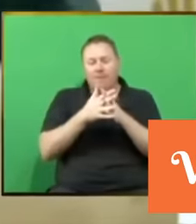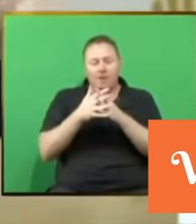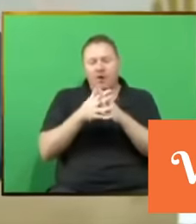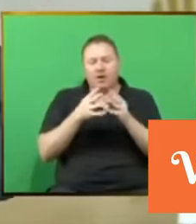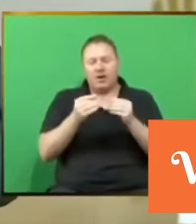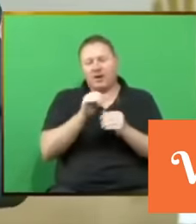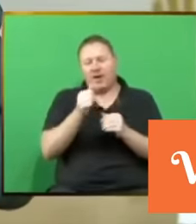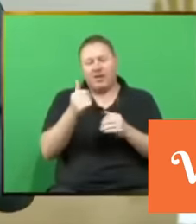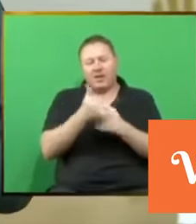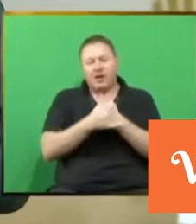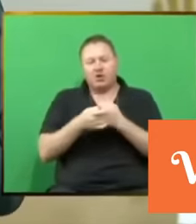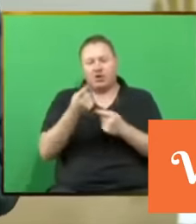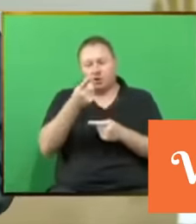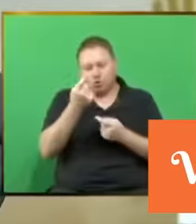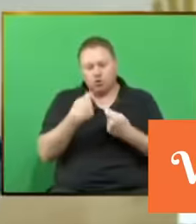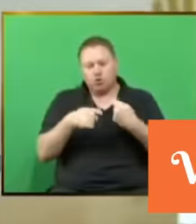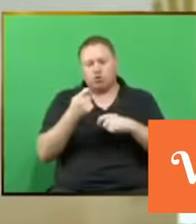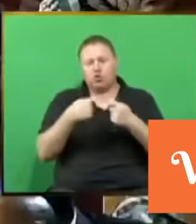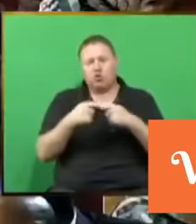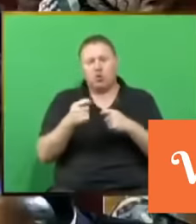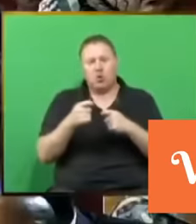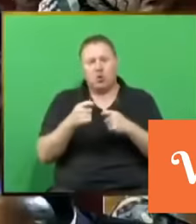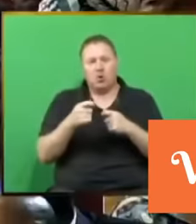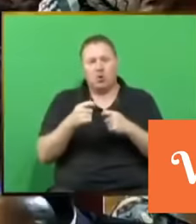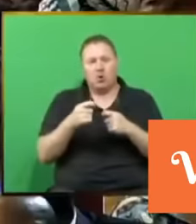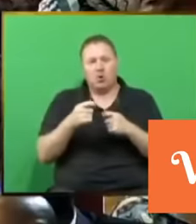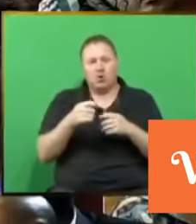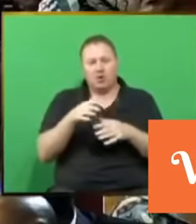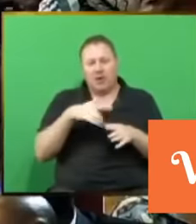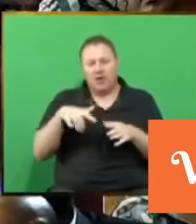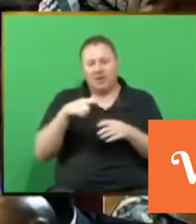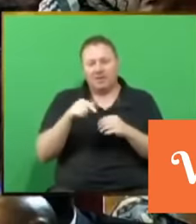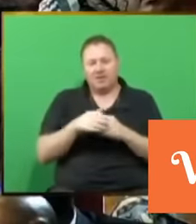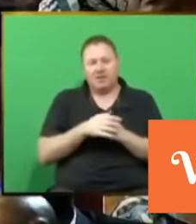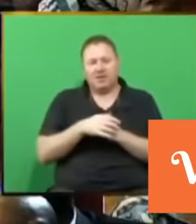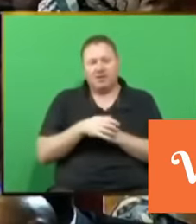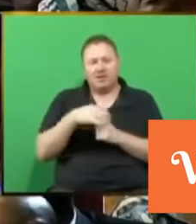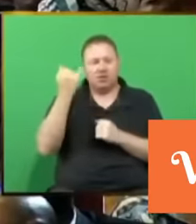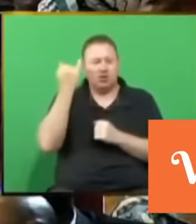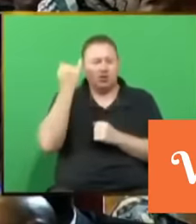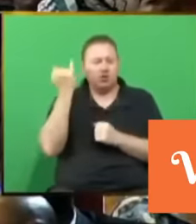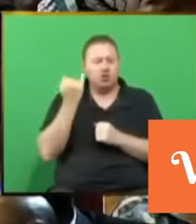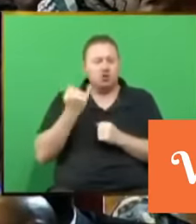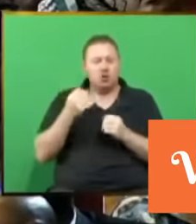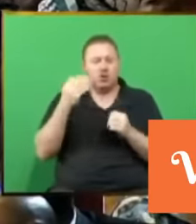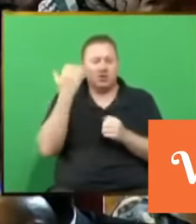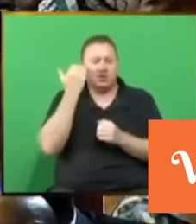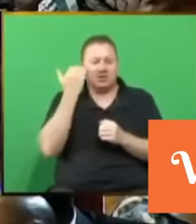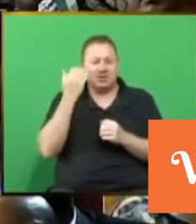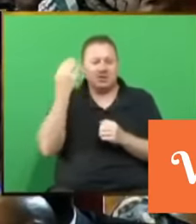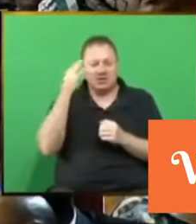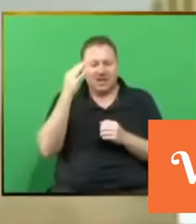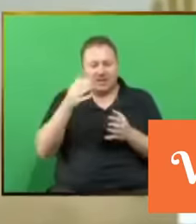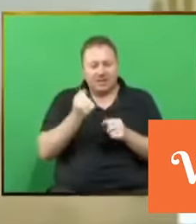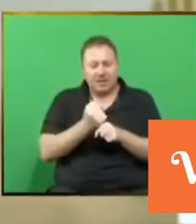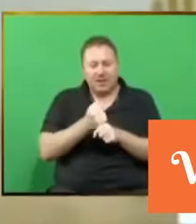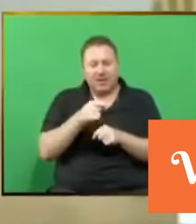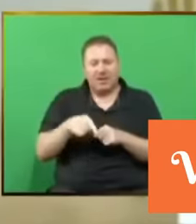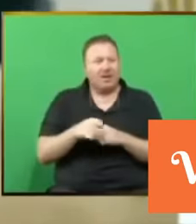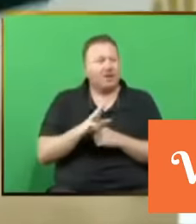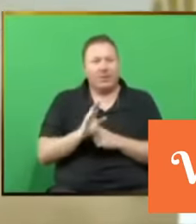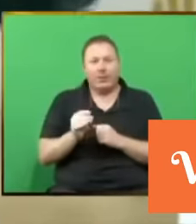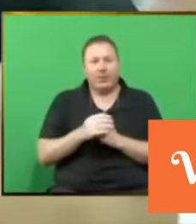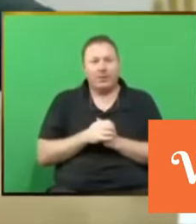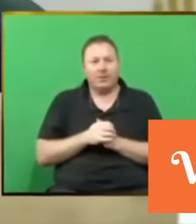will not allow you to make this a Jewish state. So my message to all South Africans is loud and clear. If you